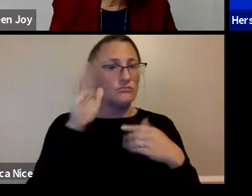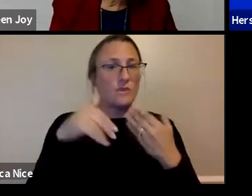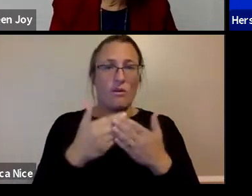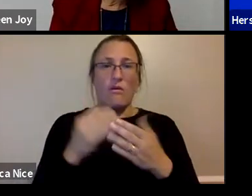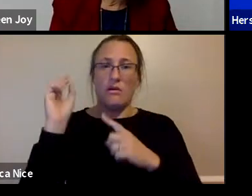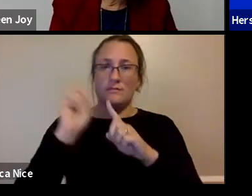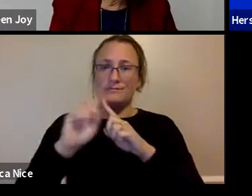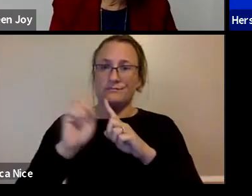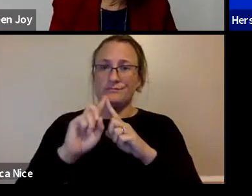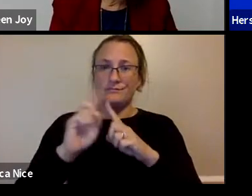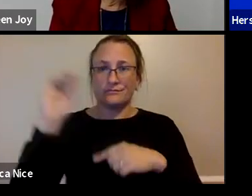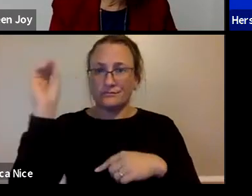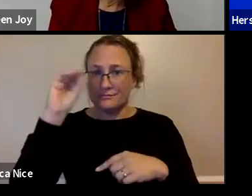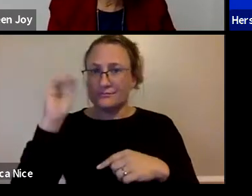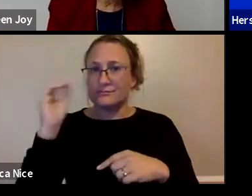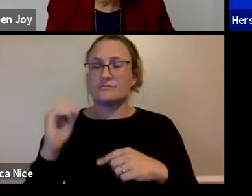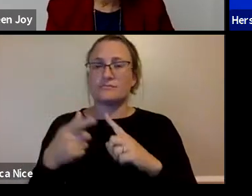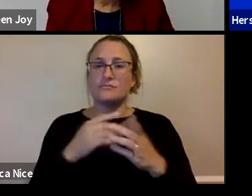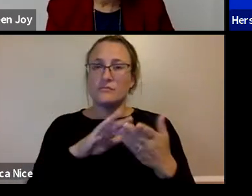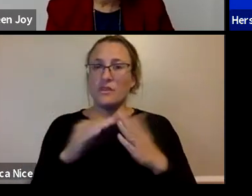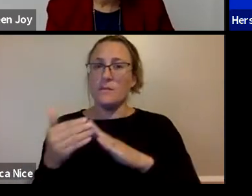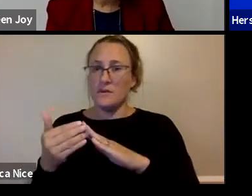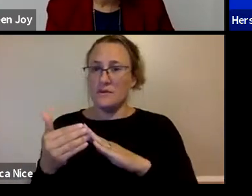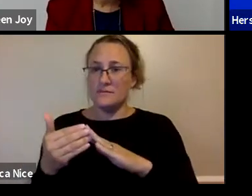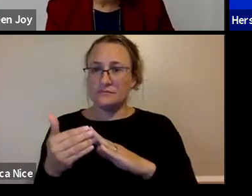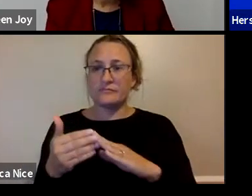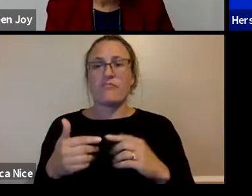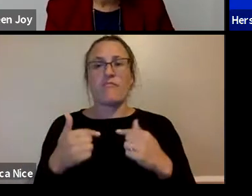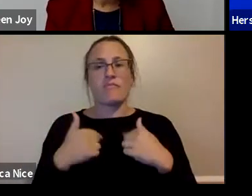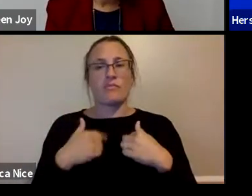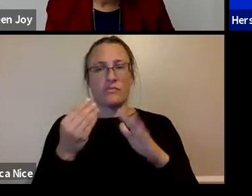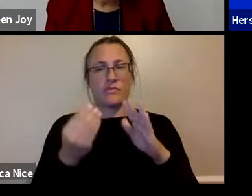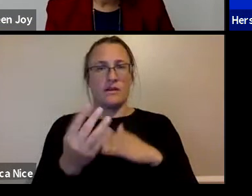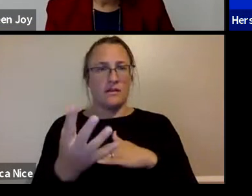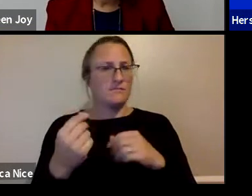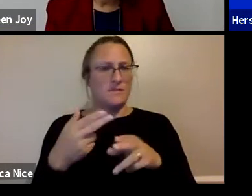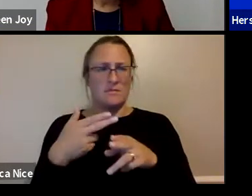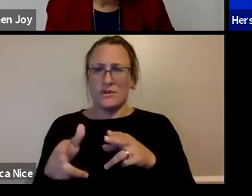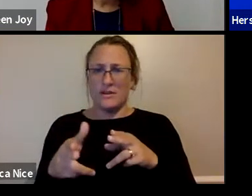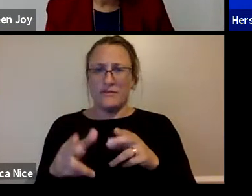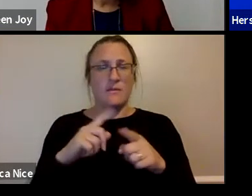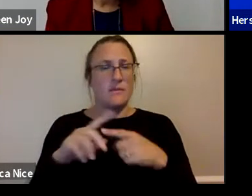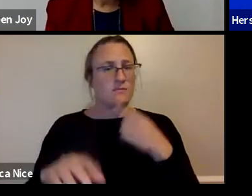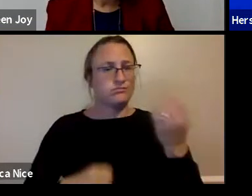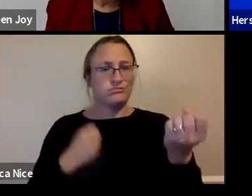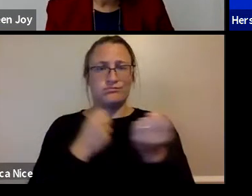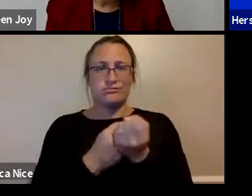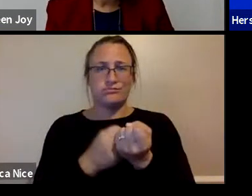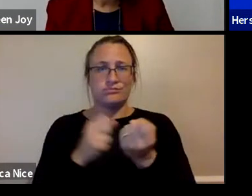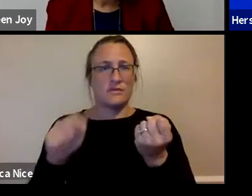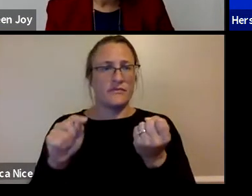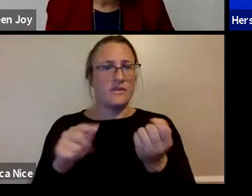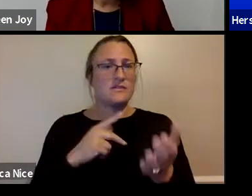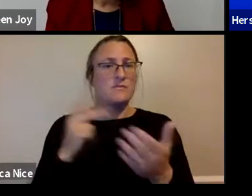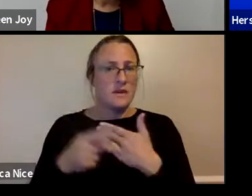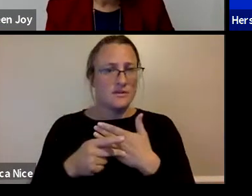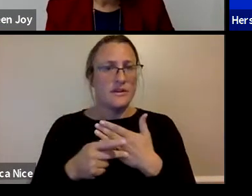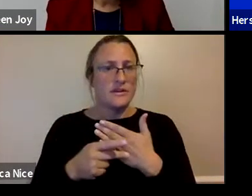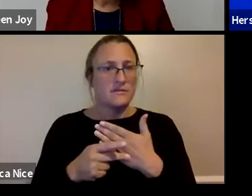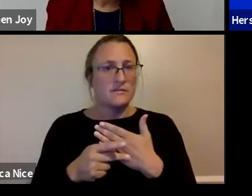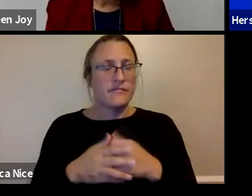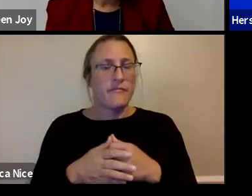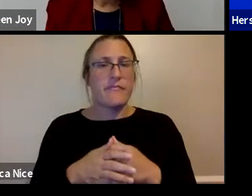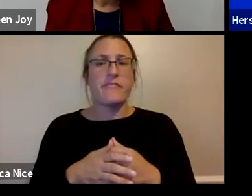and listening to the community. I just wanted to say, I'll be very brief, that I'm in full support of this project. I think